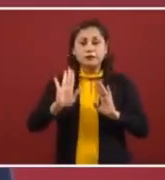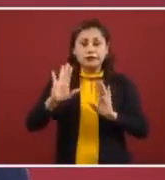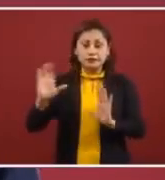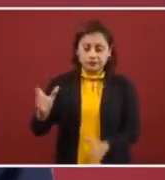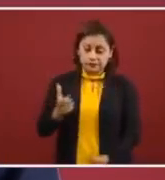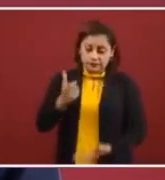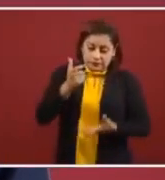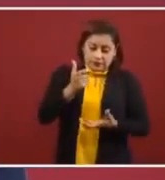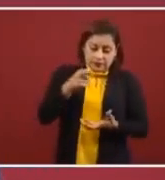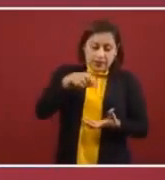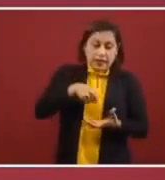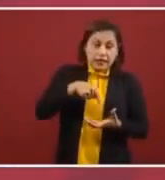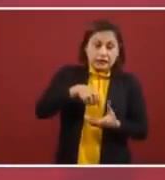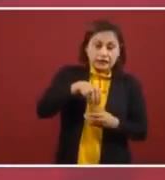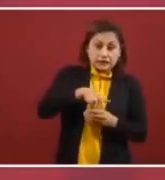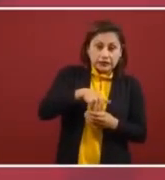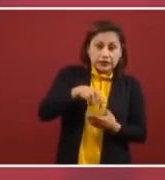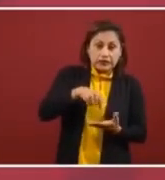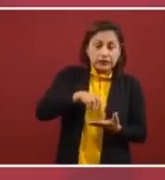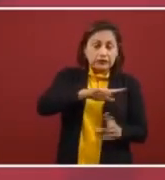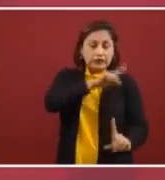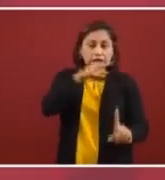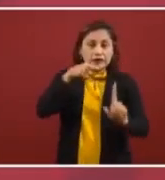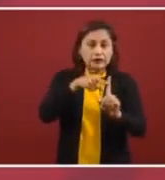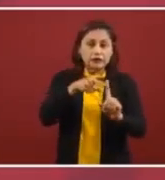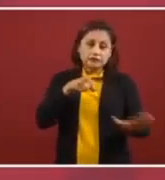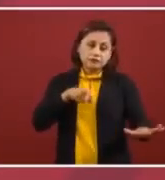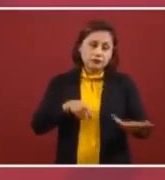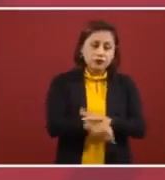They had this so-called,